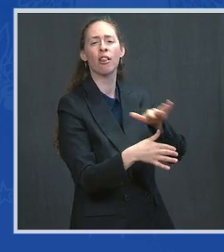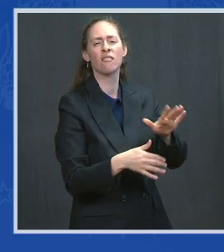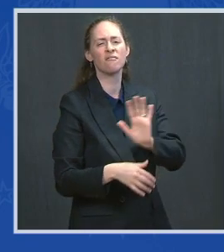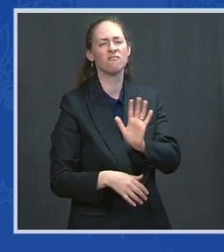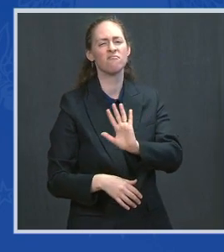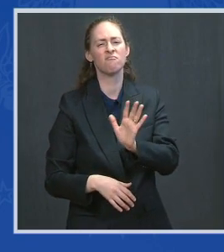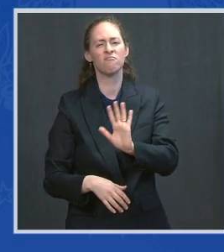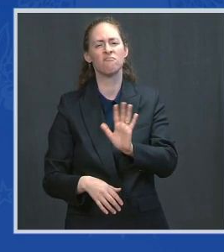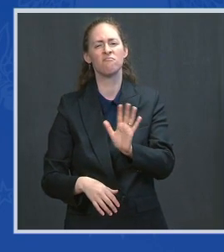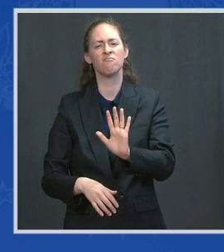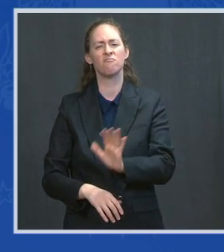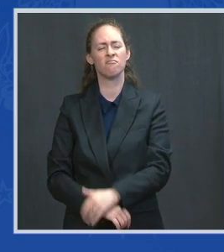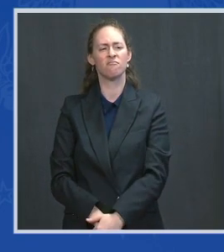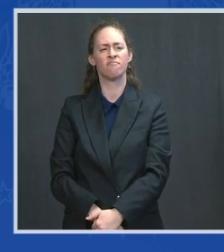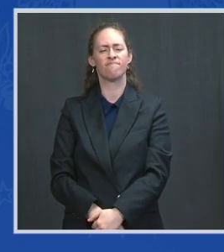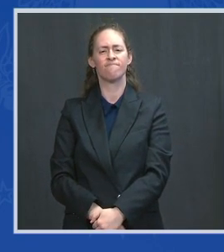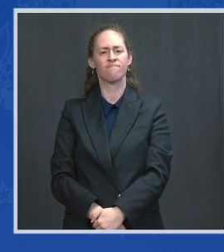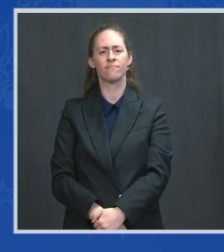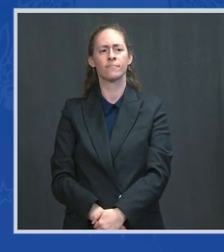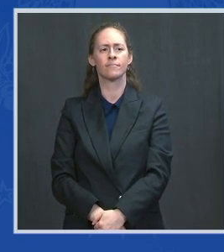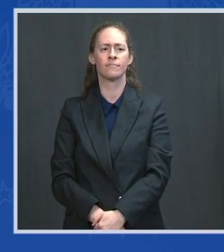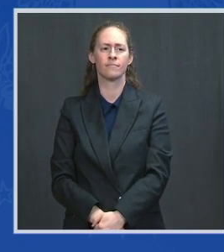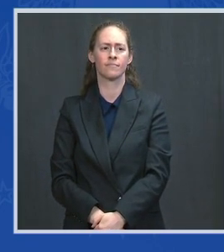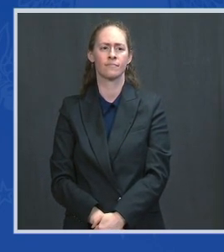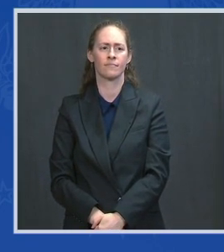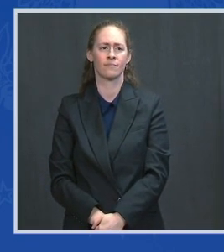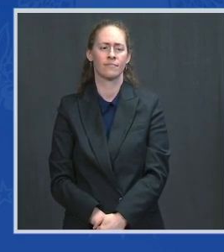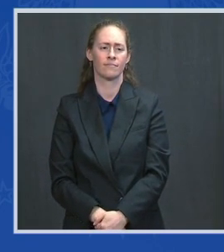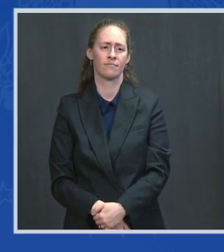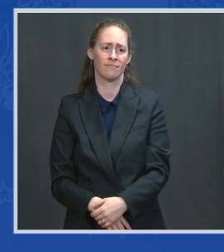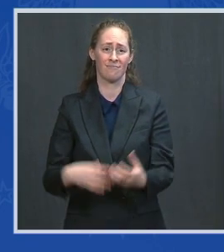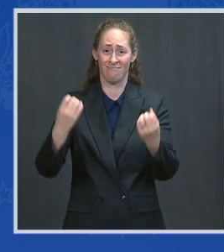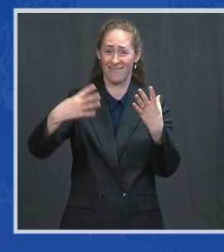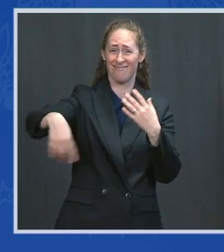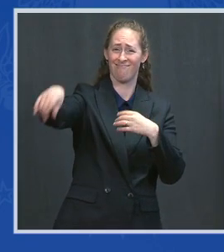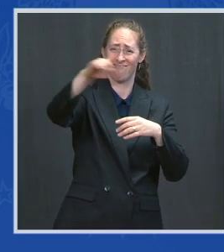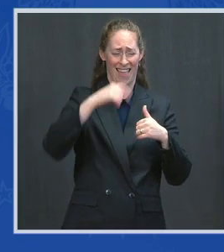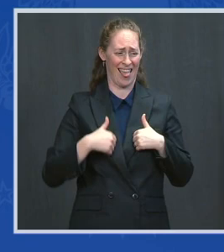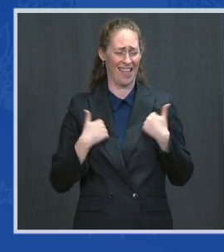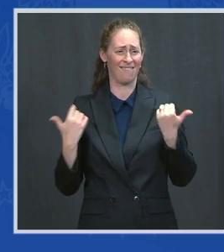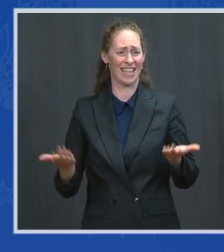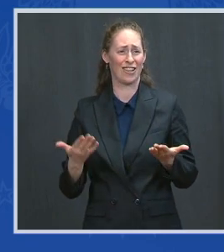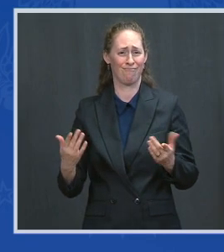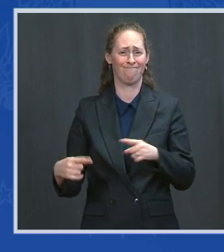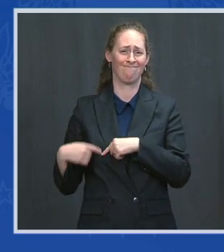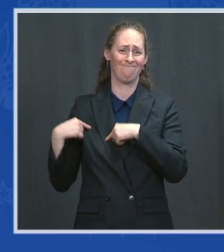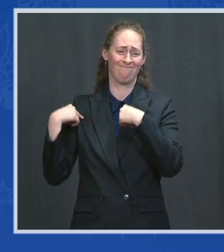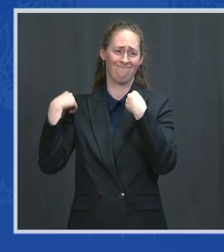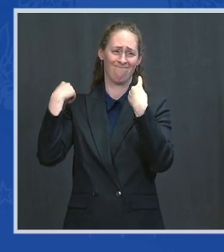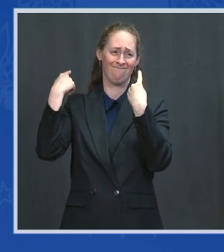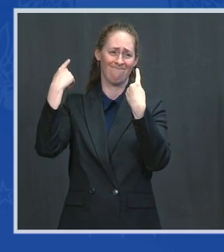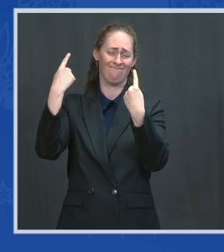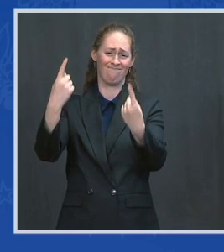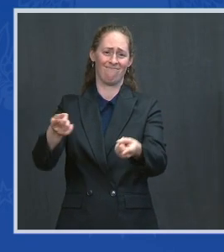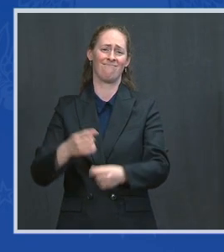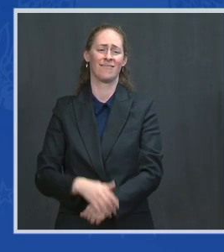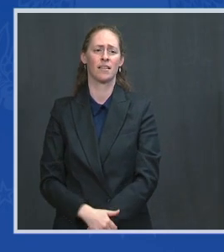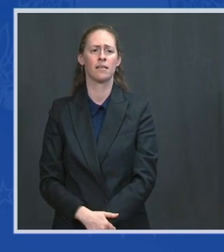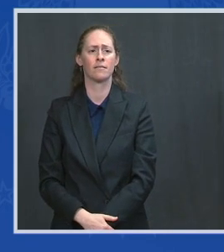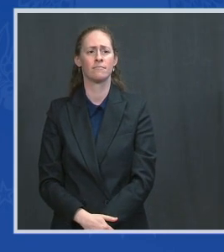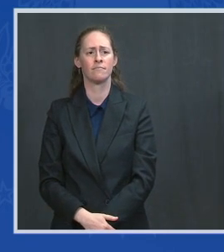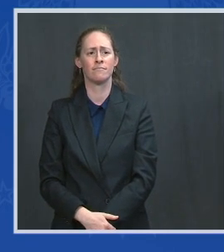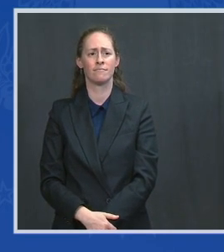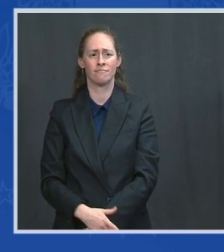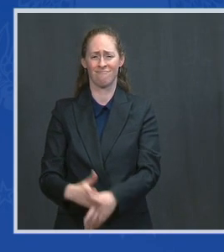You know, lived here for generations, but still considered by some the other.